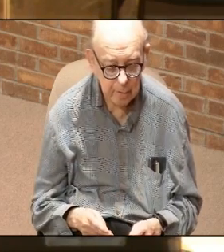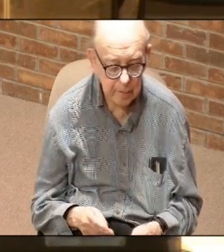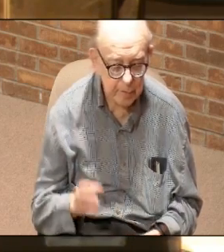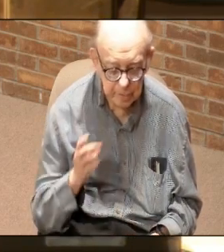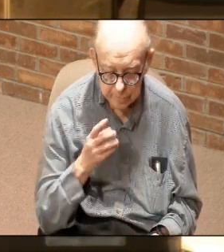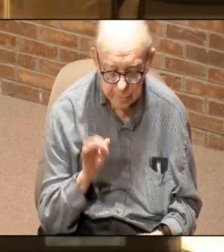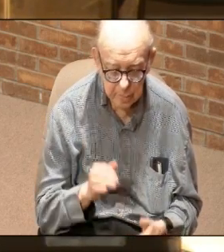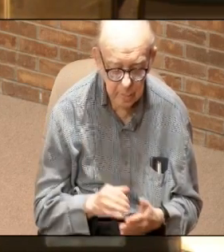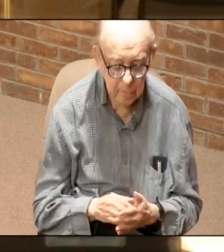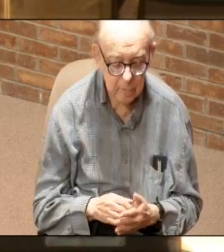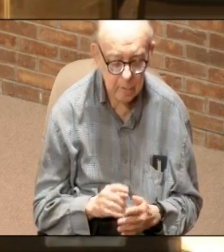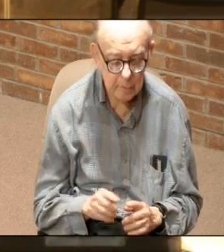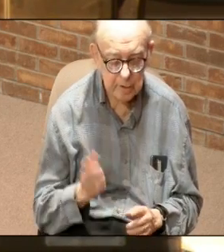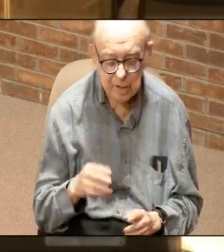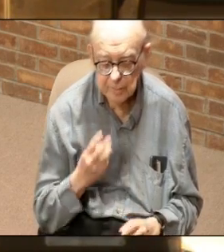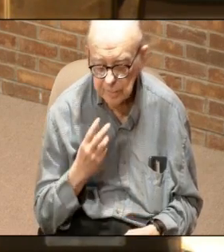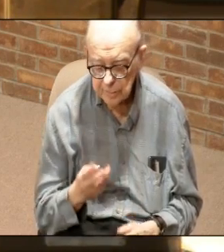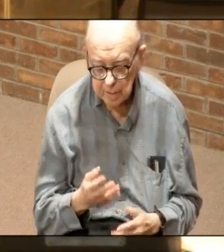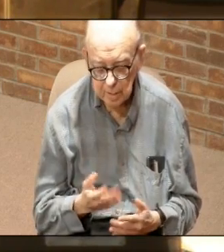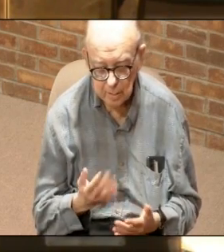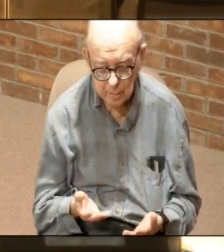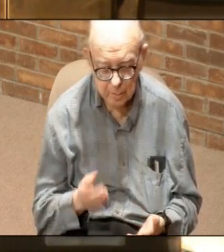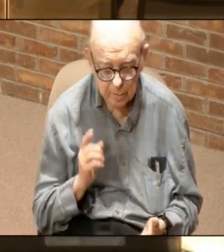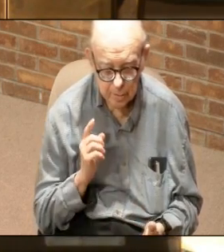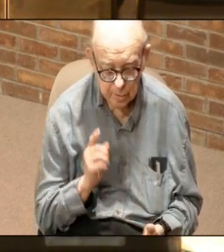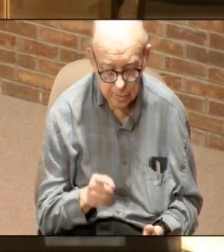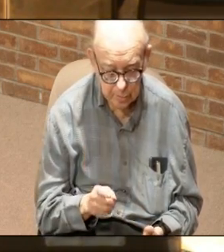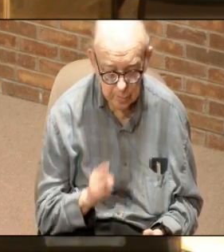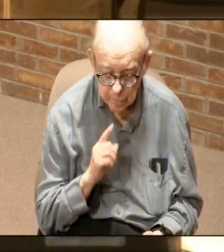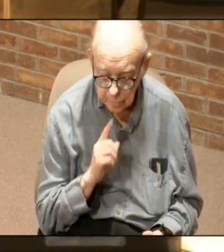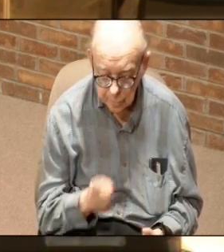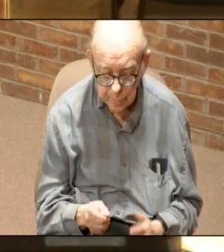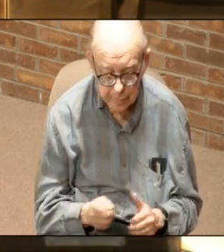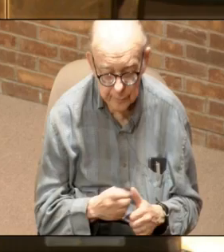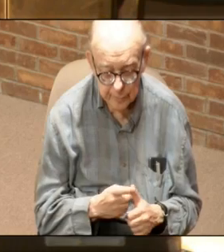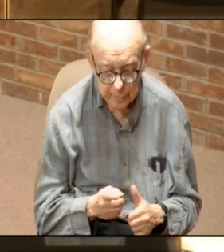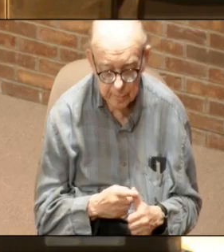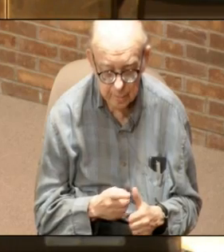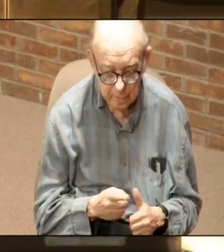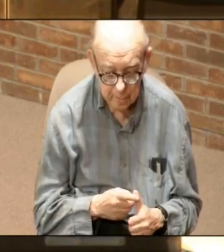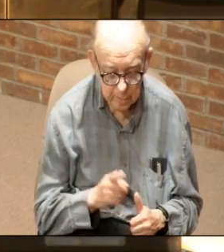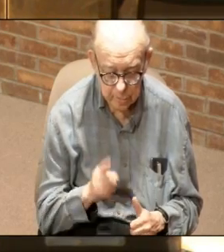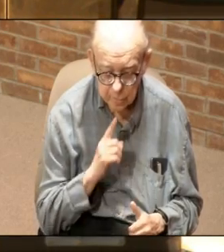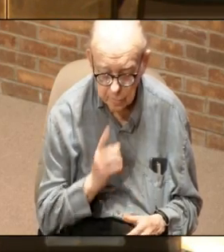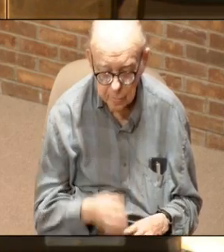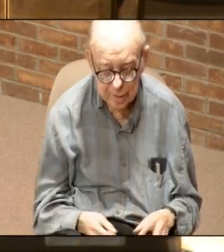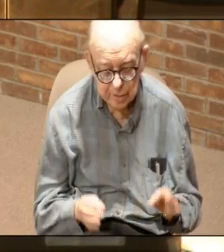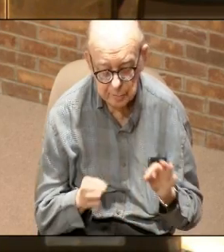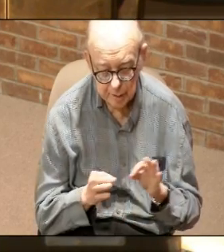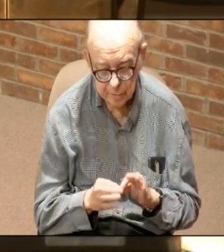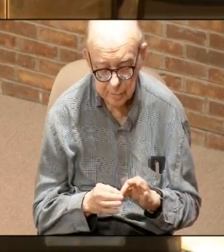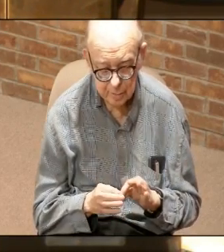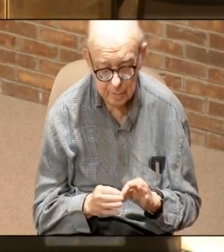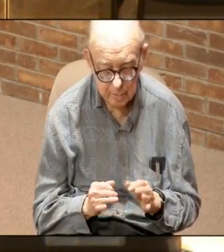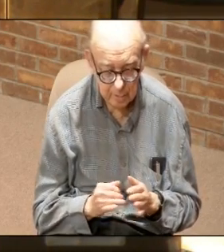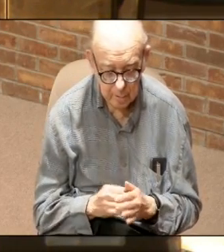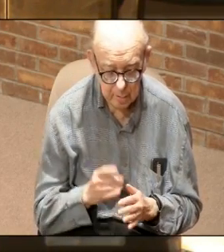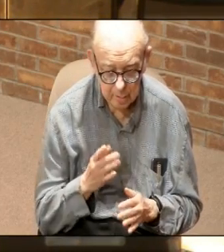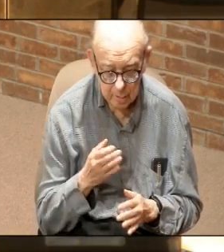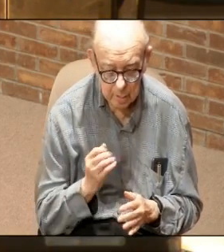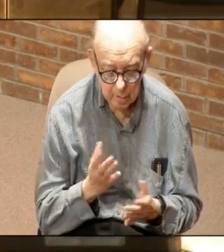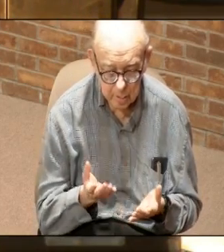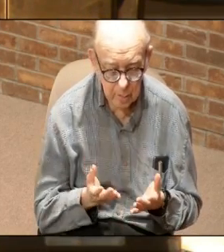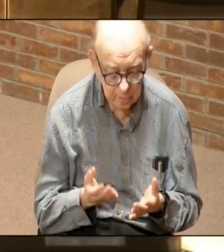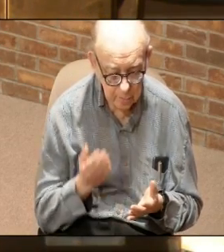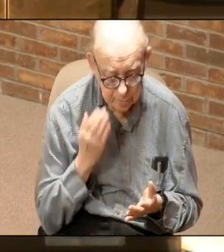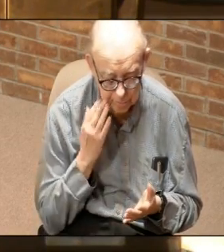for, but have never seen him. You're the first. You're special. And that's what God wants